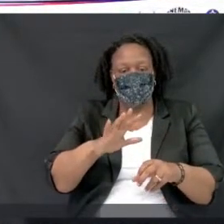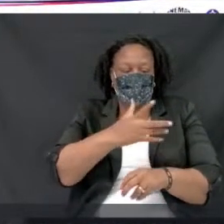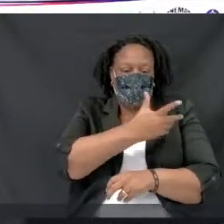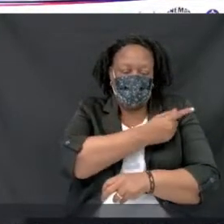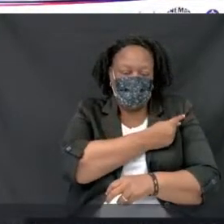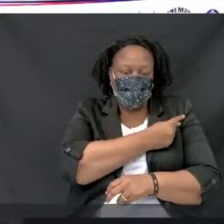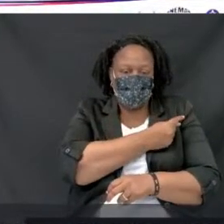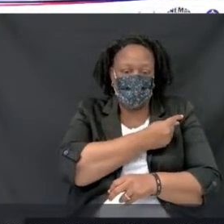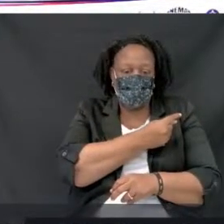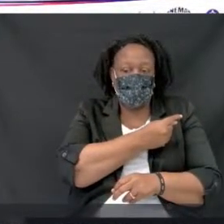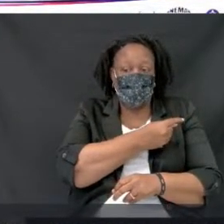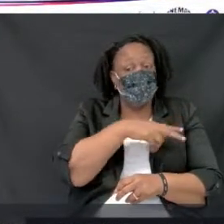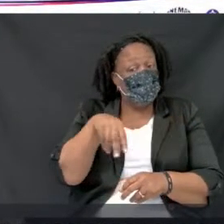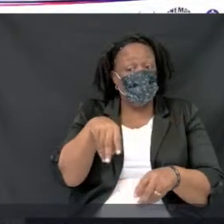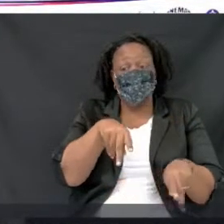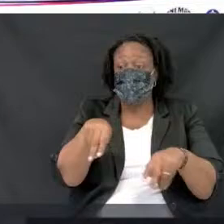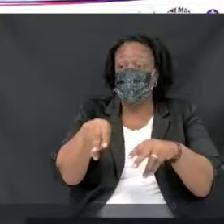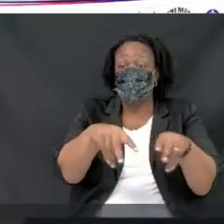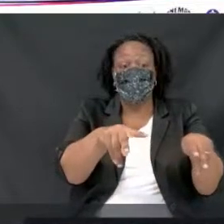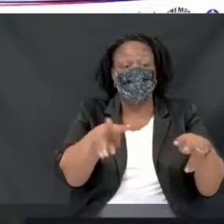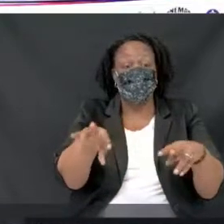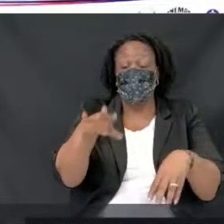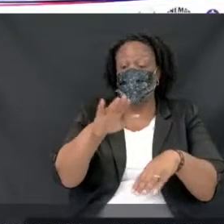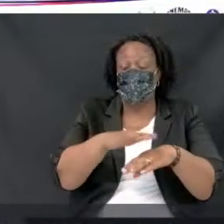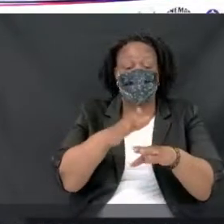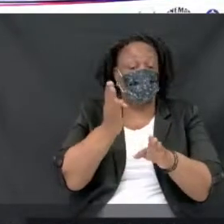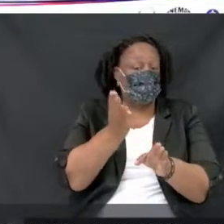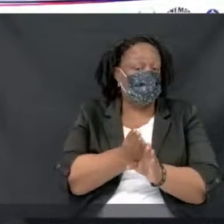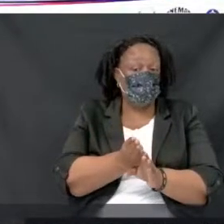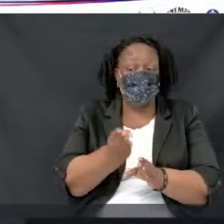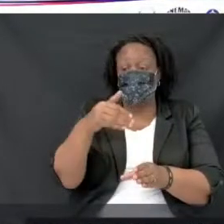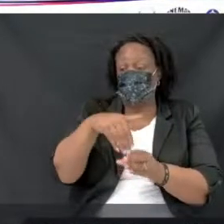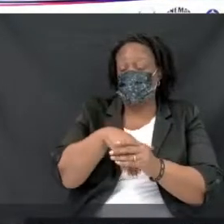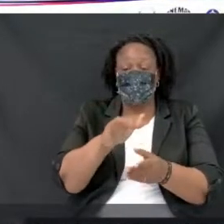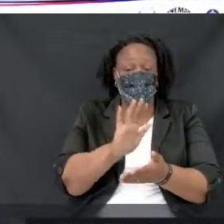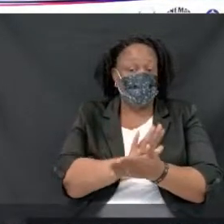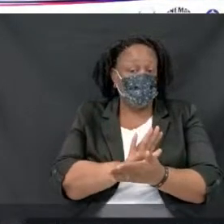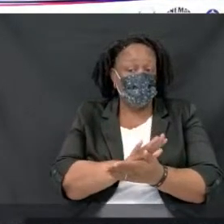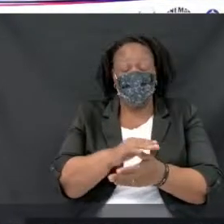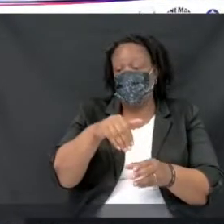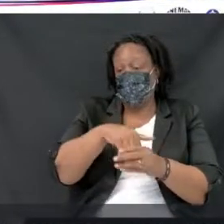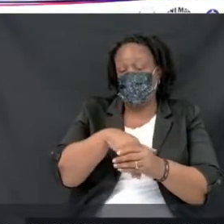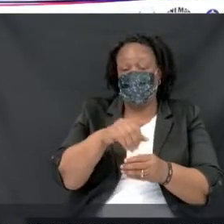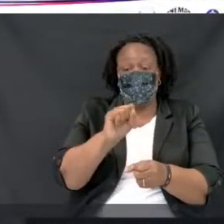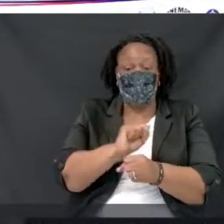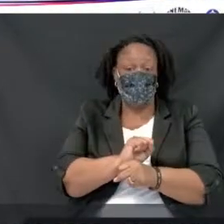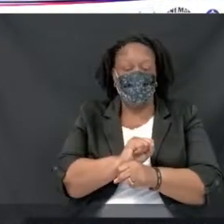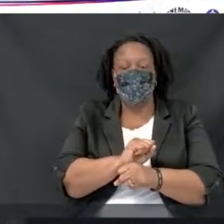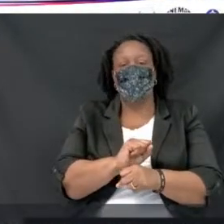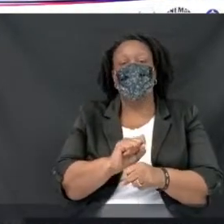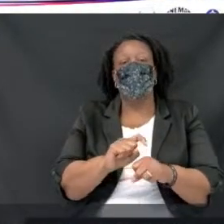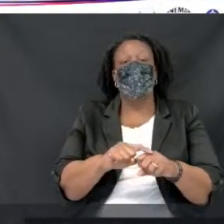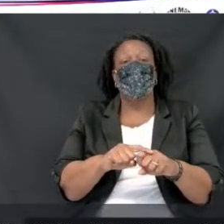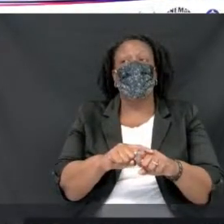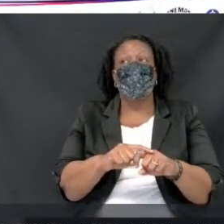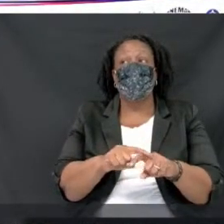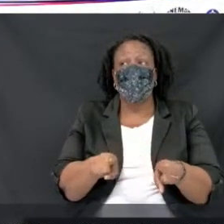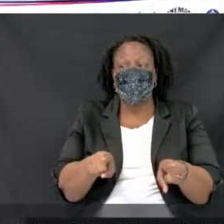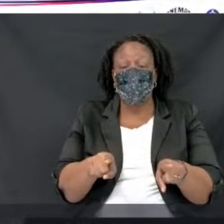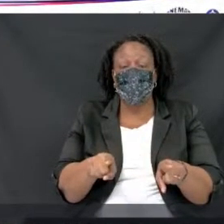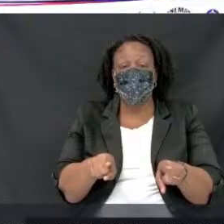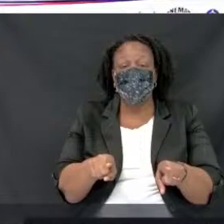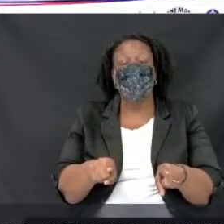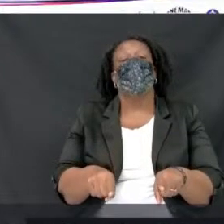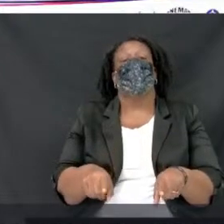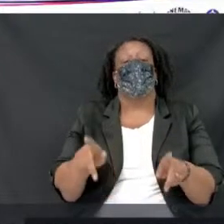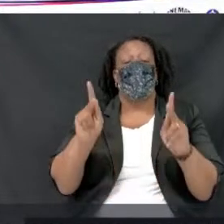institutions also, we institute the non-pharmaceutical measures where persons have to be wearing their